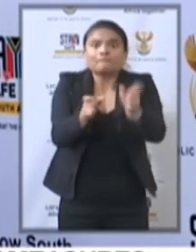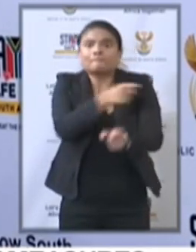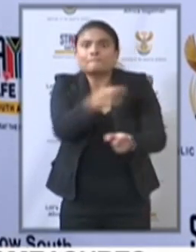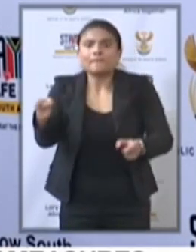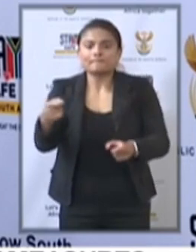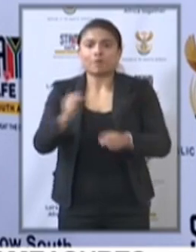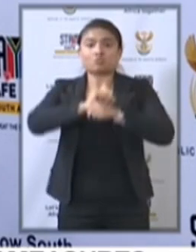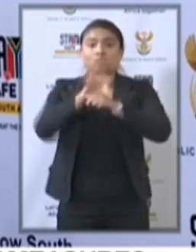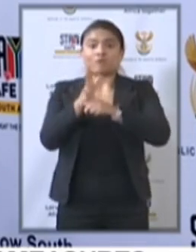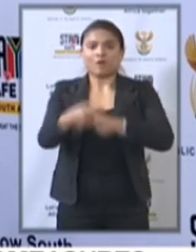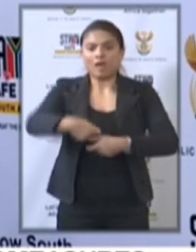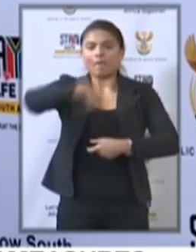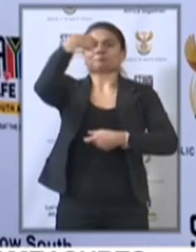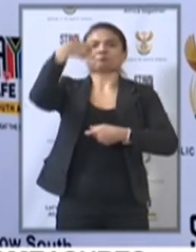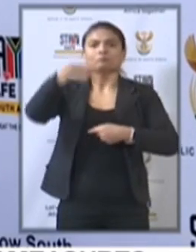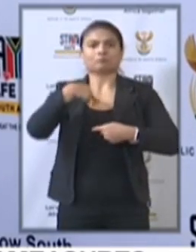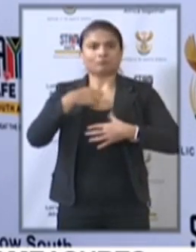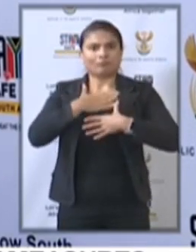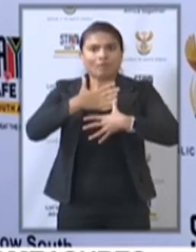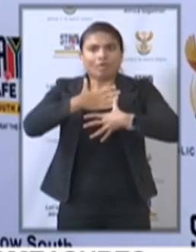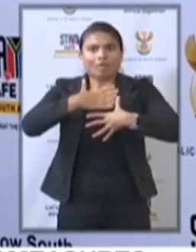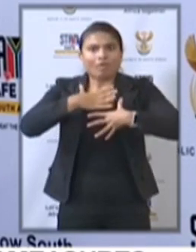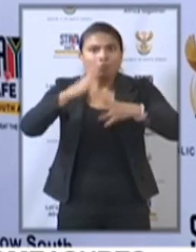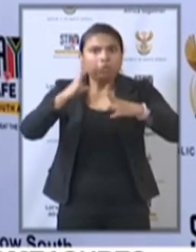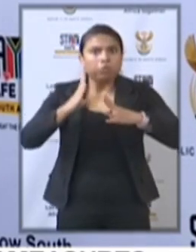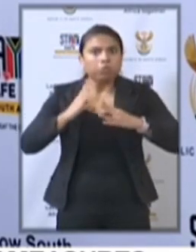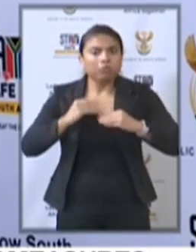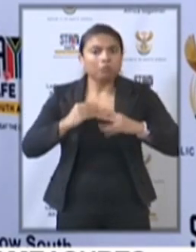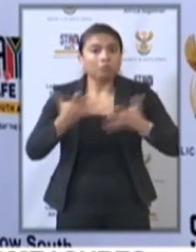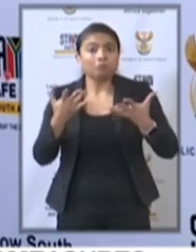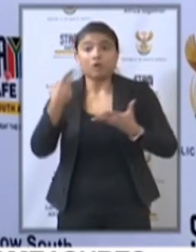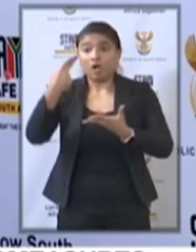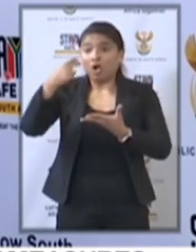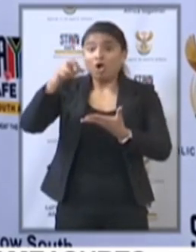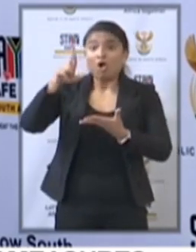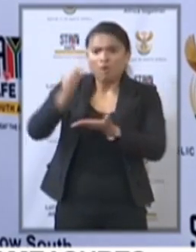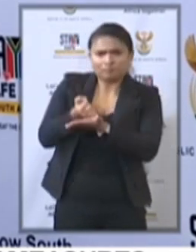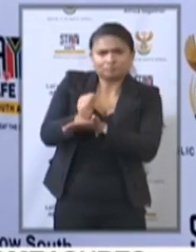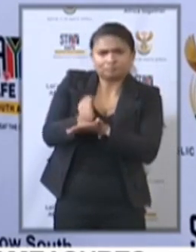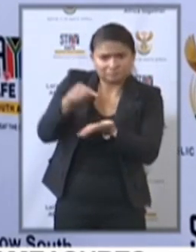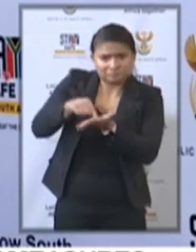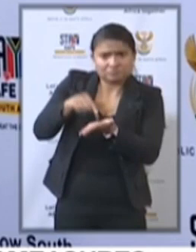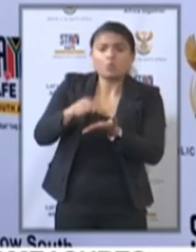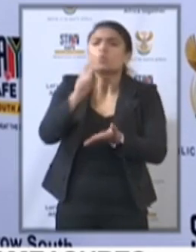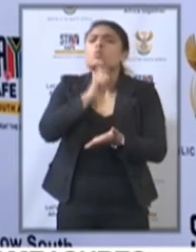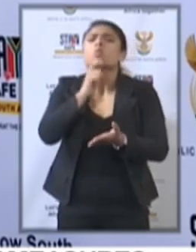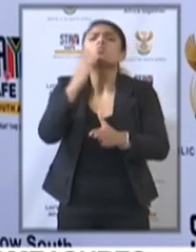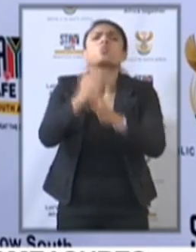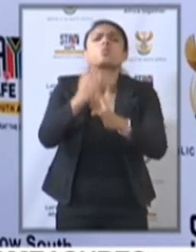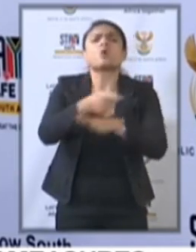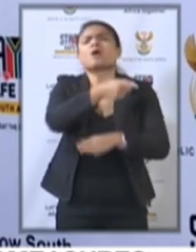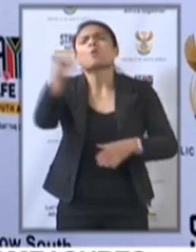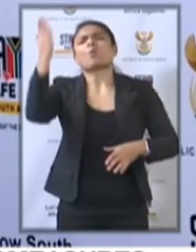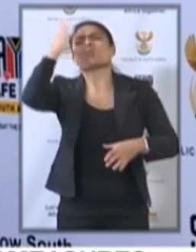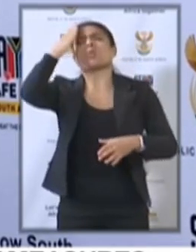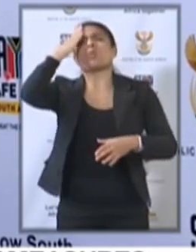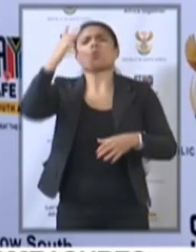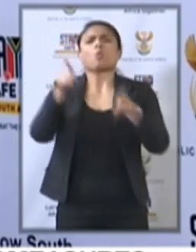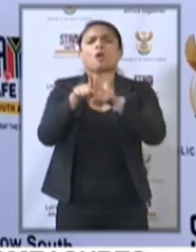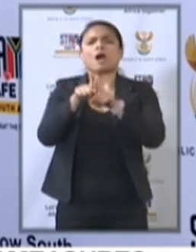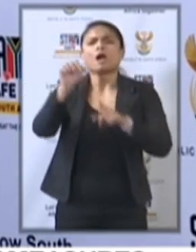symptoms. One of the herbs our team is working on is what is known as Artemisia